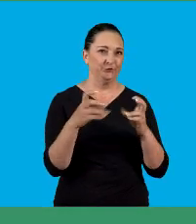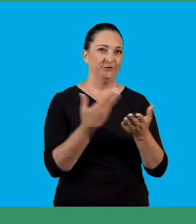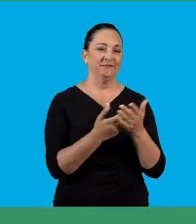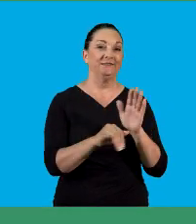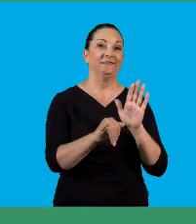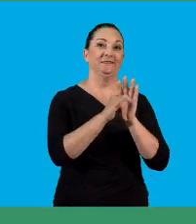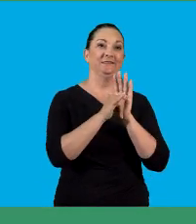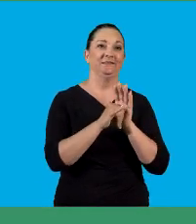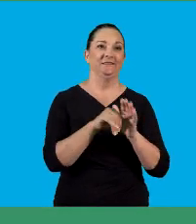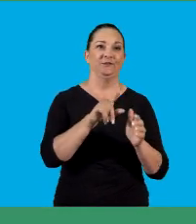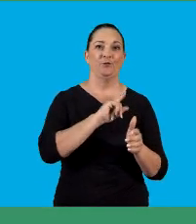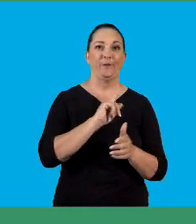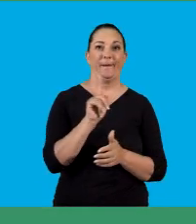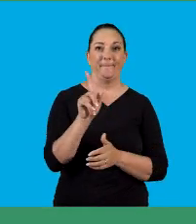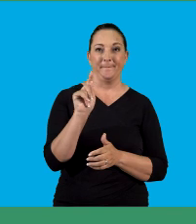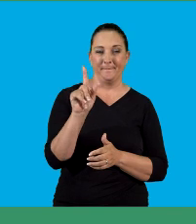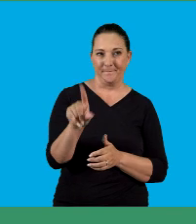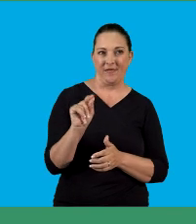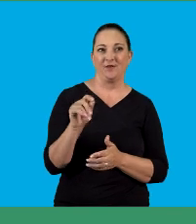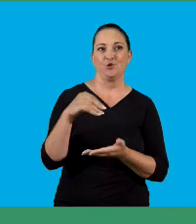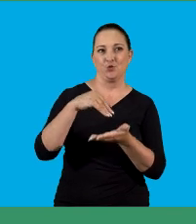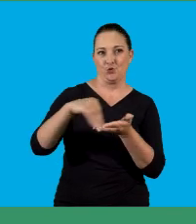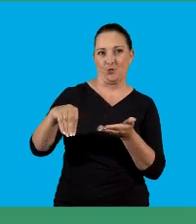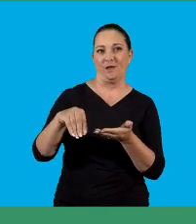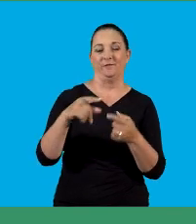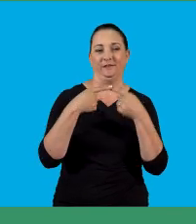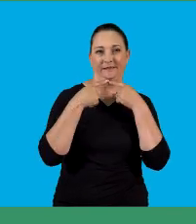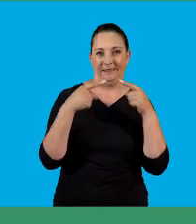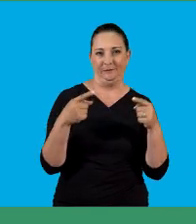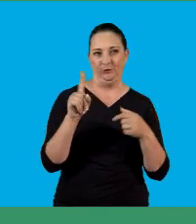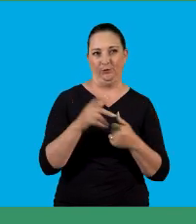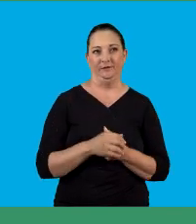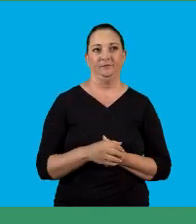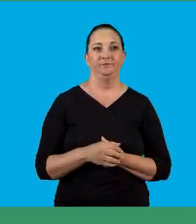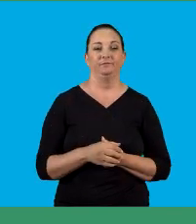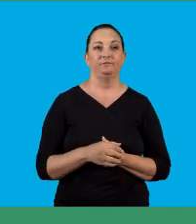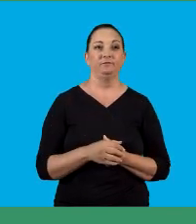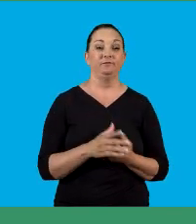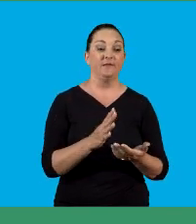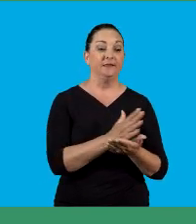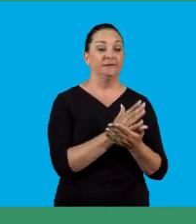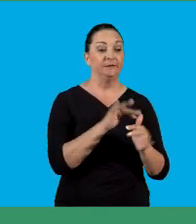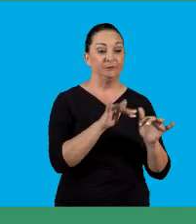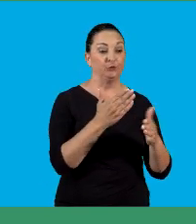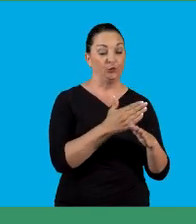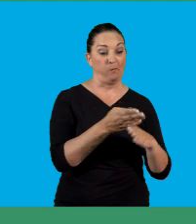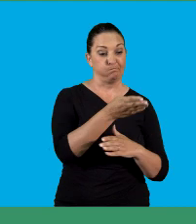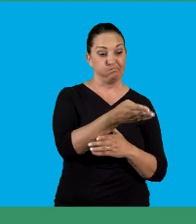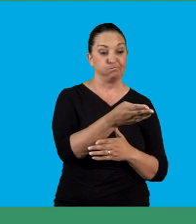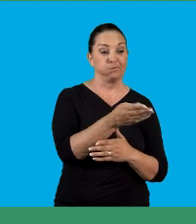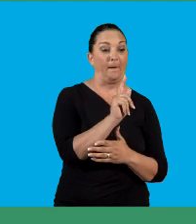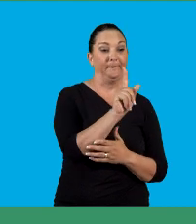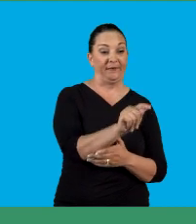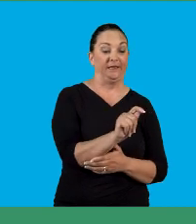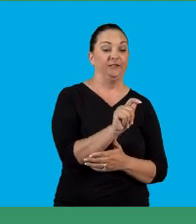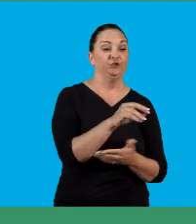are applicable to Pick and Swipe in each statement below. Some of the employees at Pick and Swipe